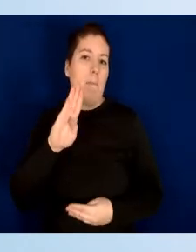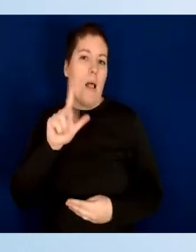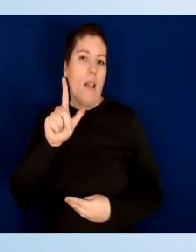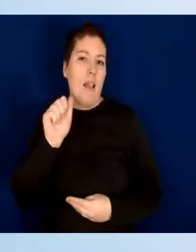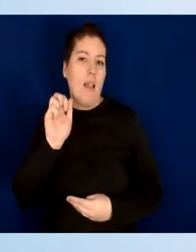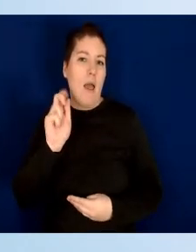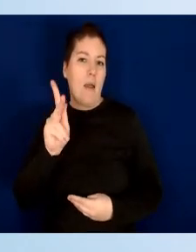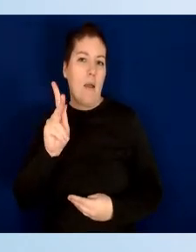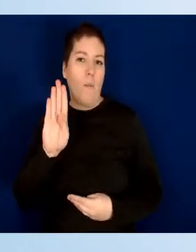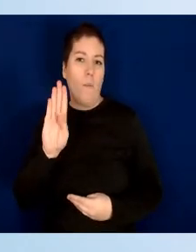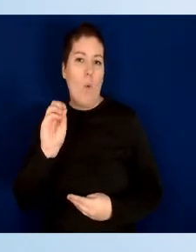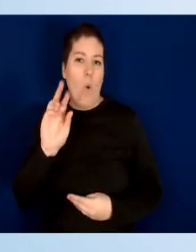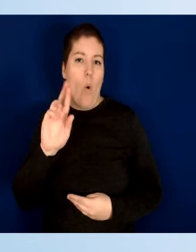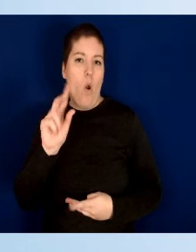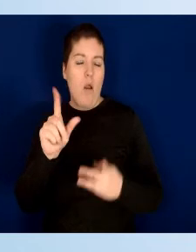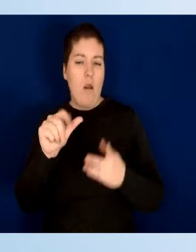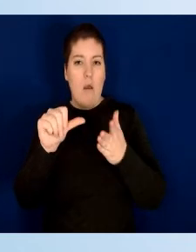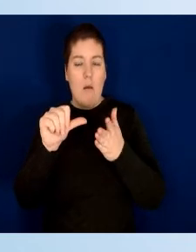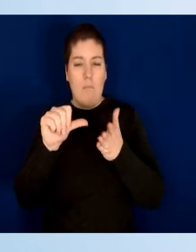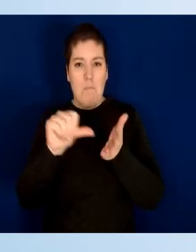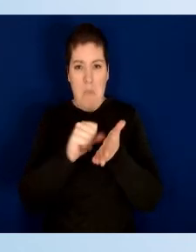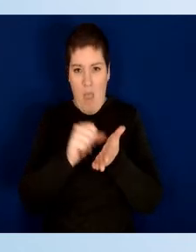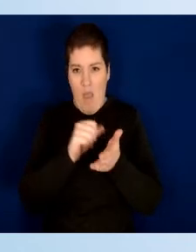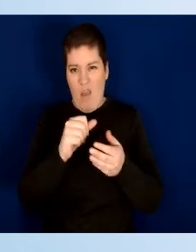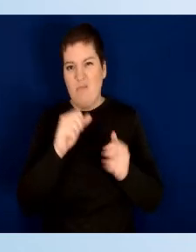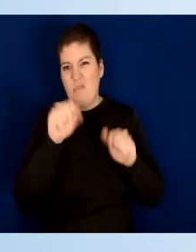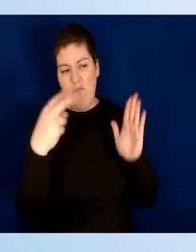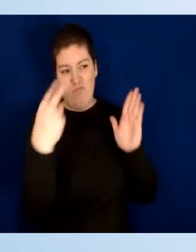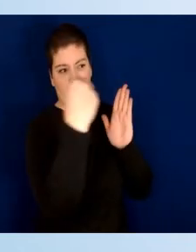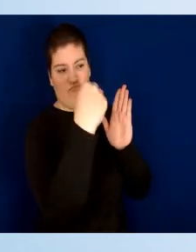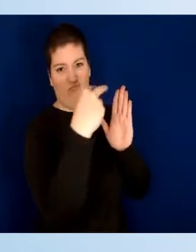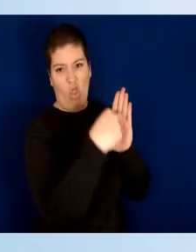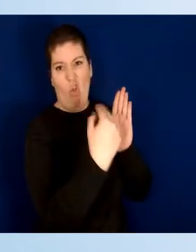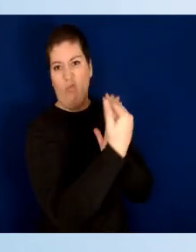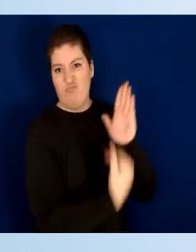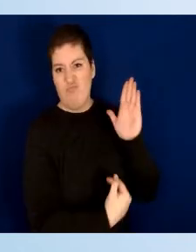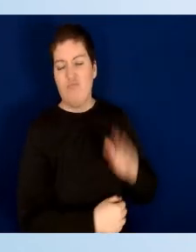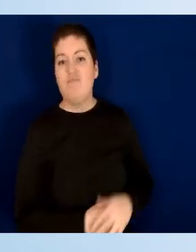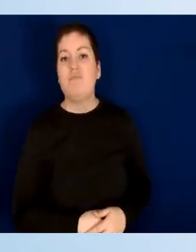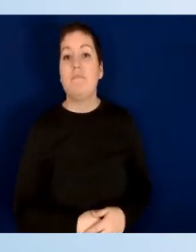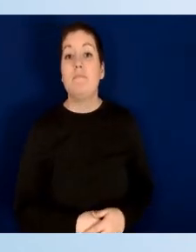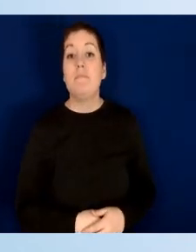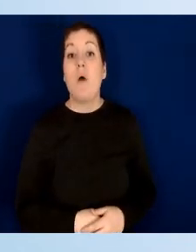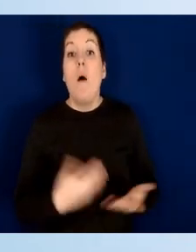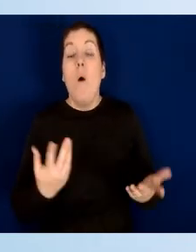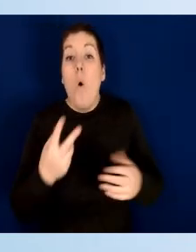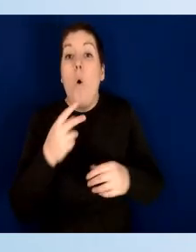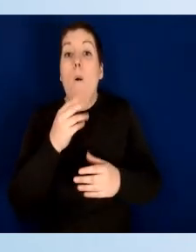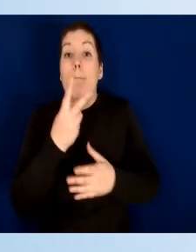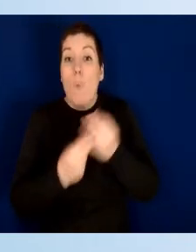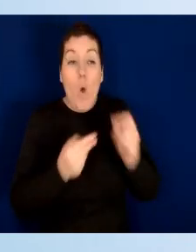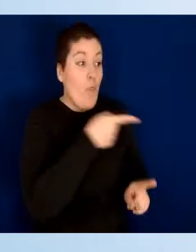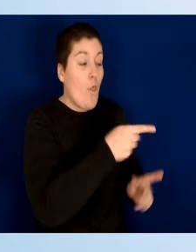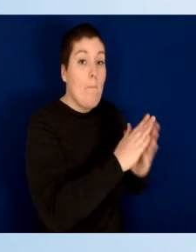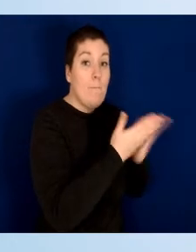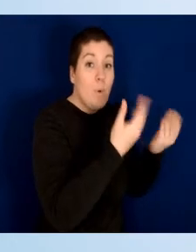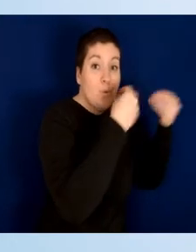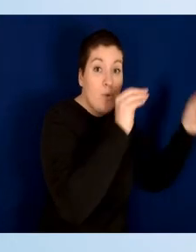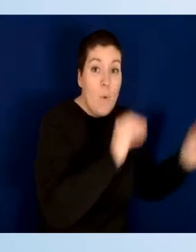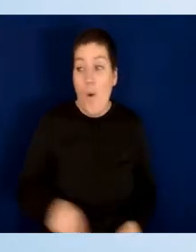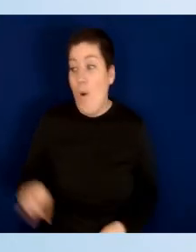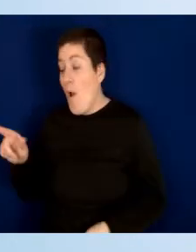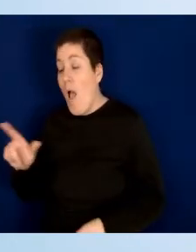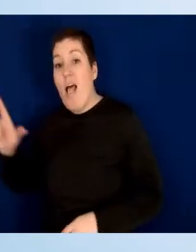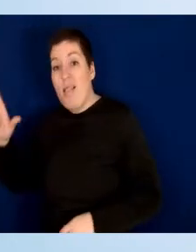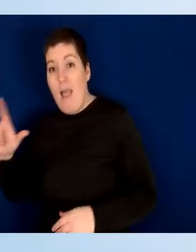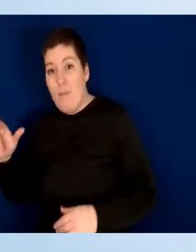and search by course number and section number. Different sections have different professors, and they often use different books. If you go